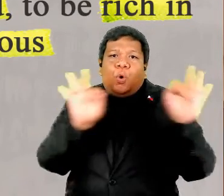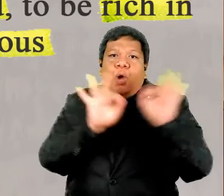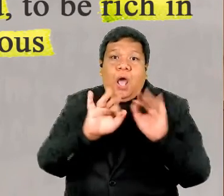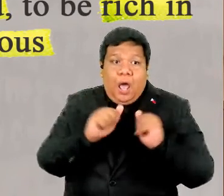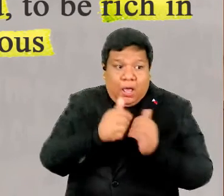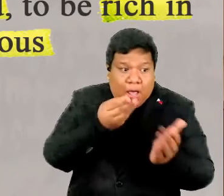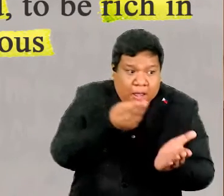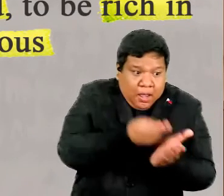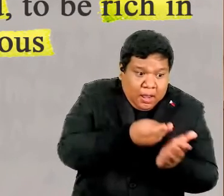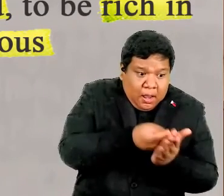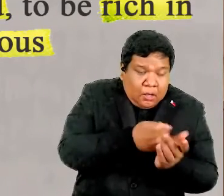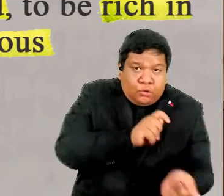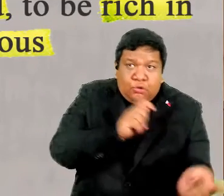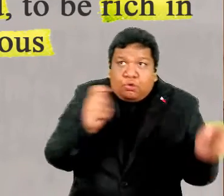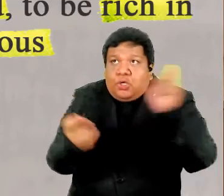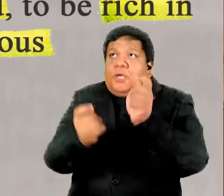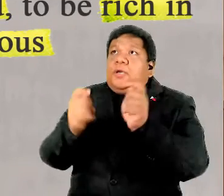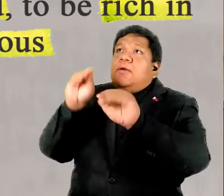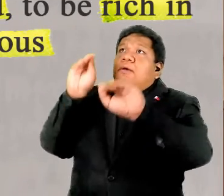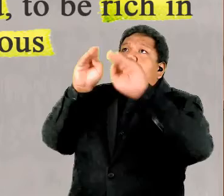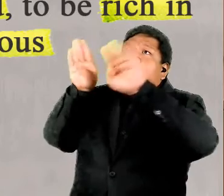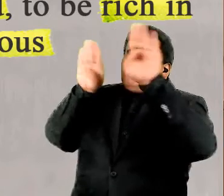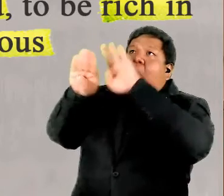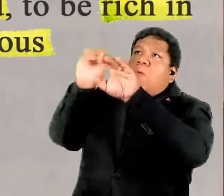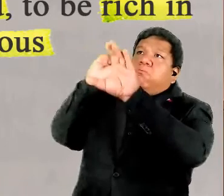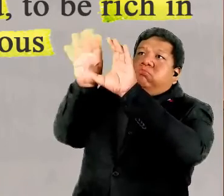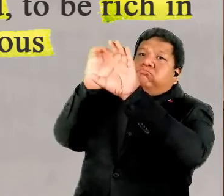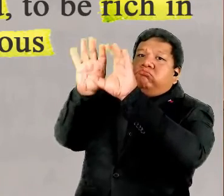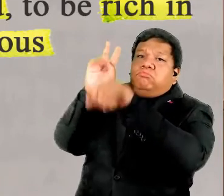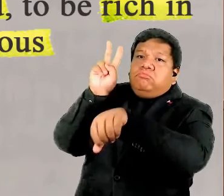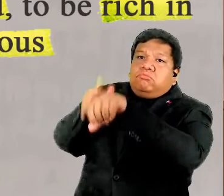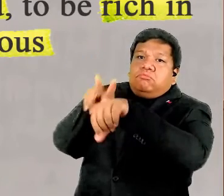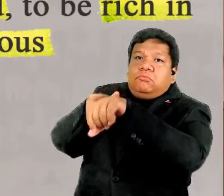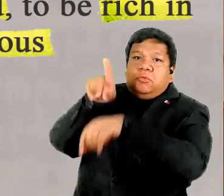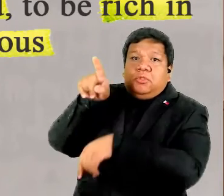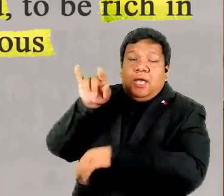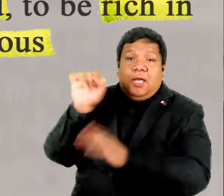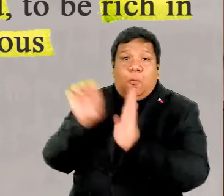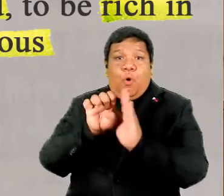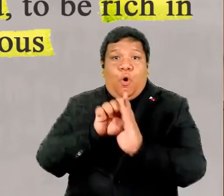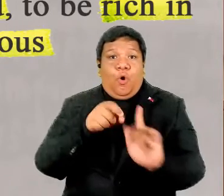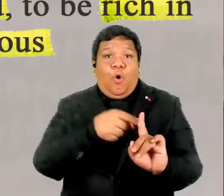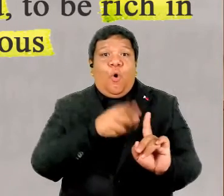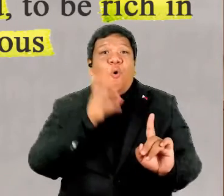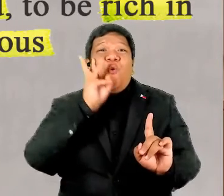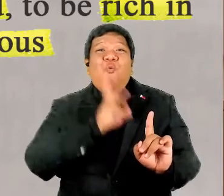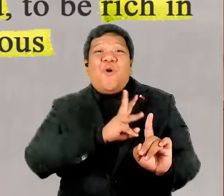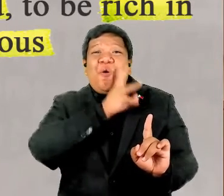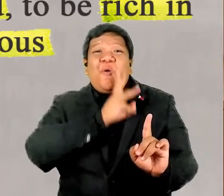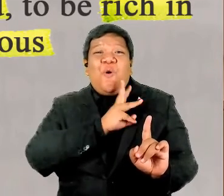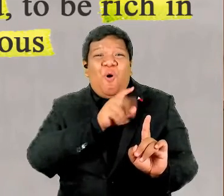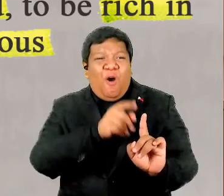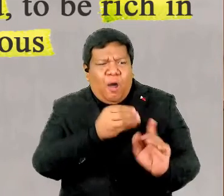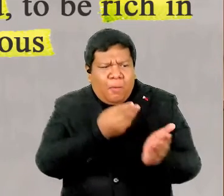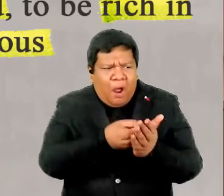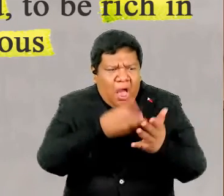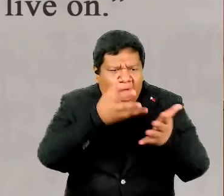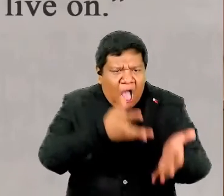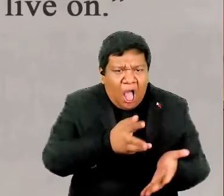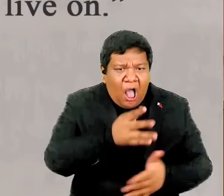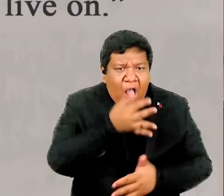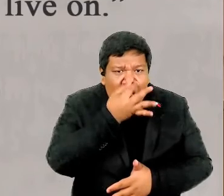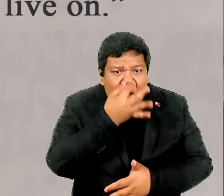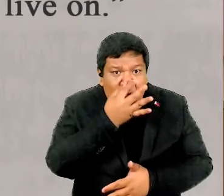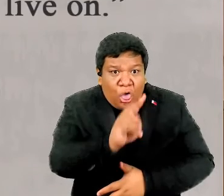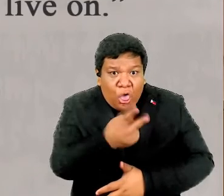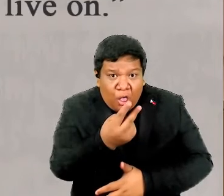wealth to heavenly treasure. Just like how Jesus looks at the widow who gave her last money in offering to God. In